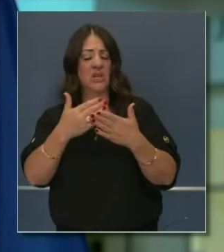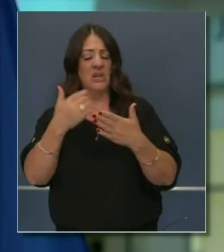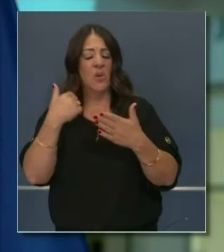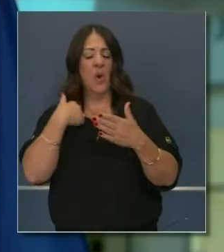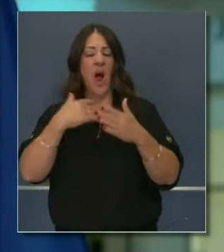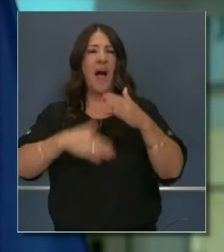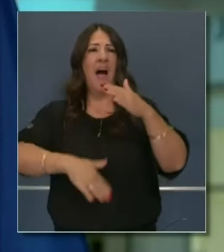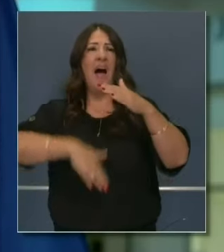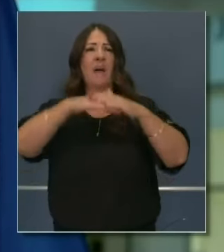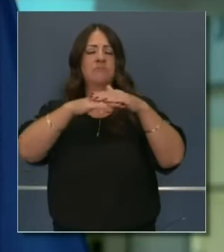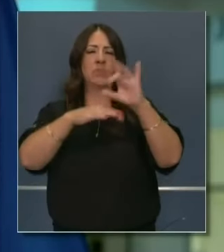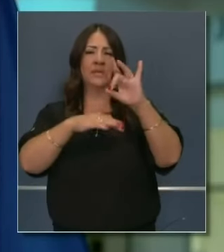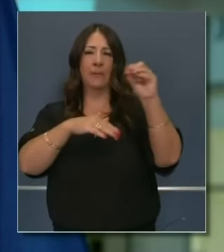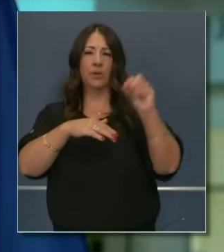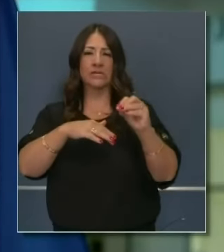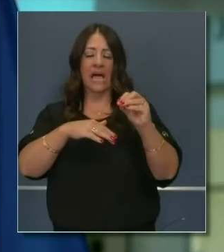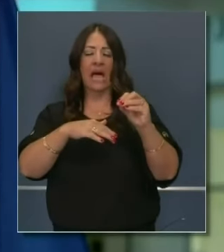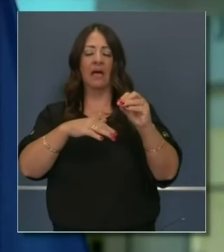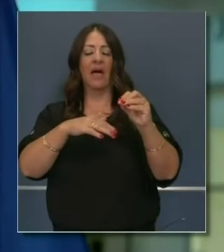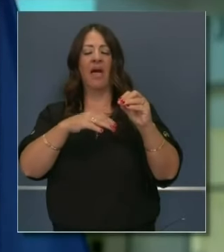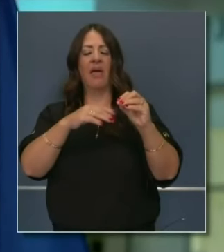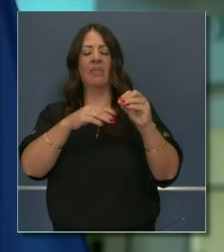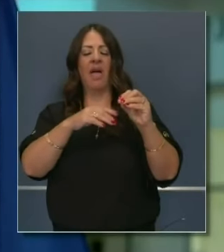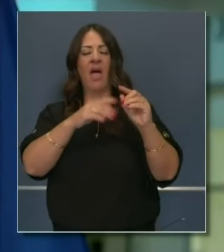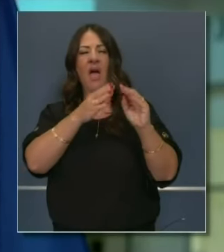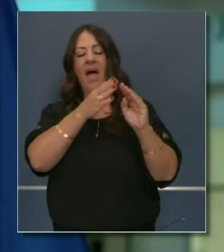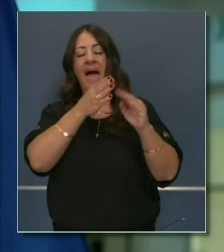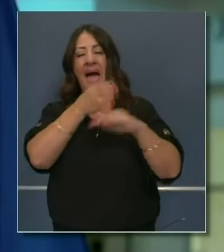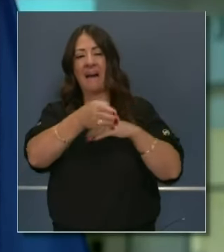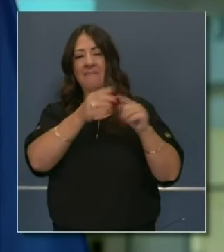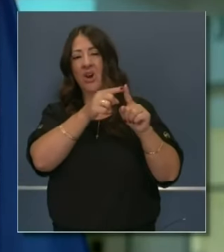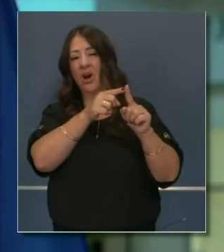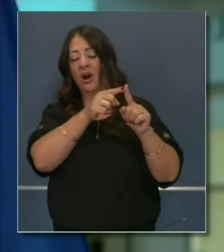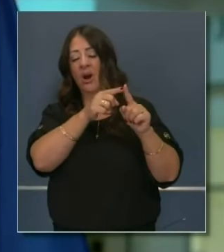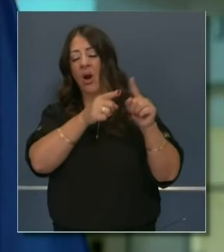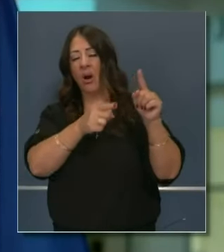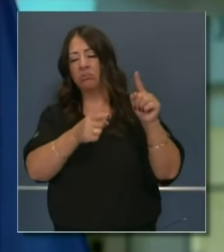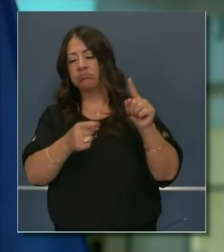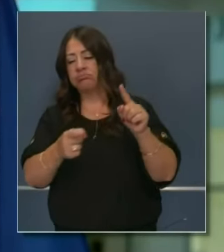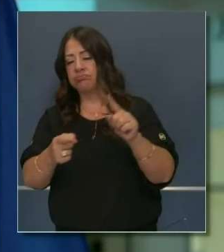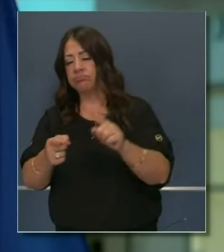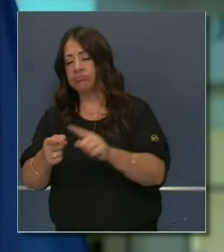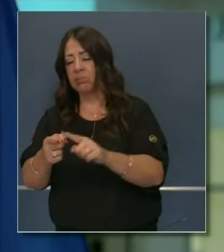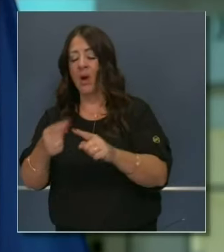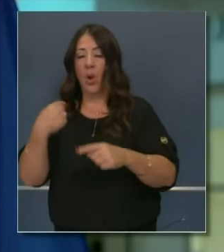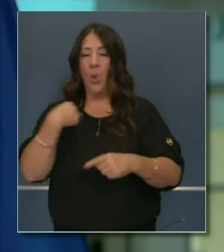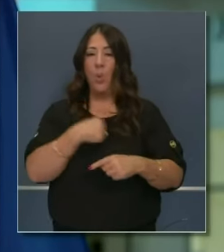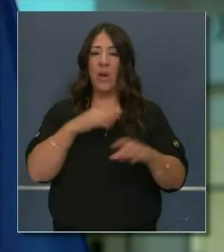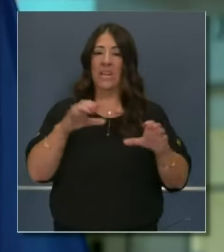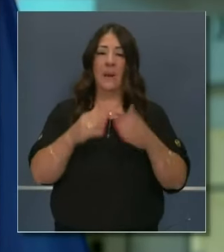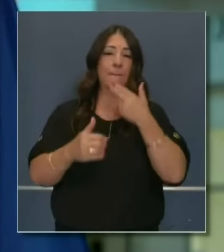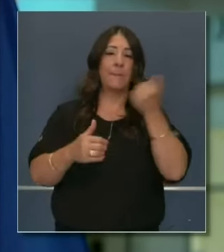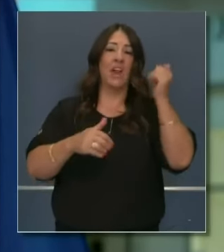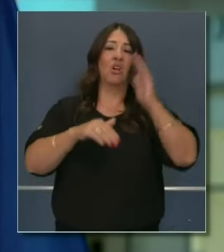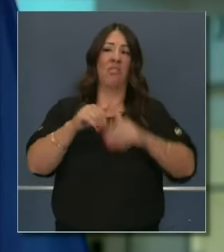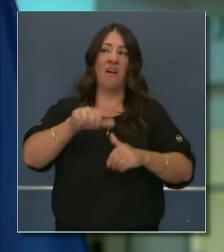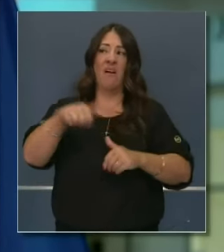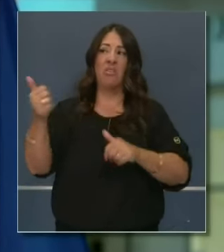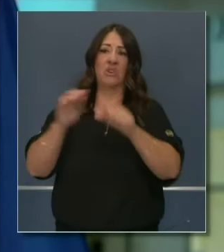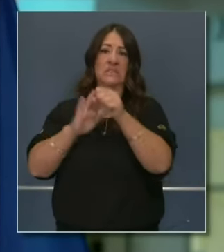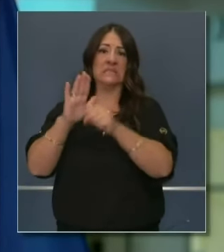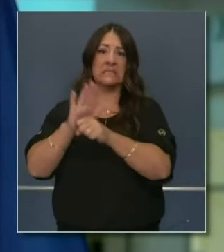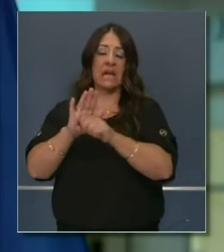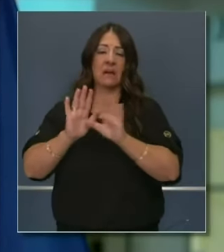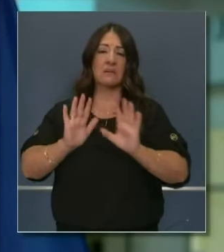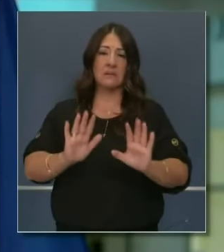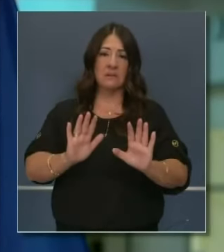because that connotes a lot of things, but we have done better than other states that have experienced what they may construe